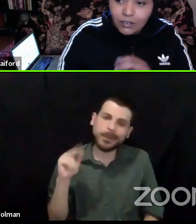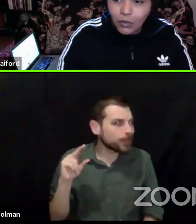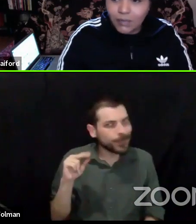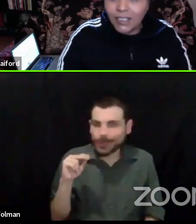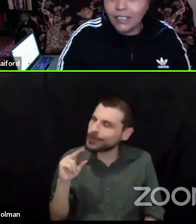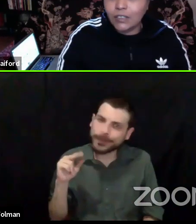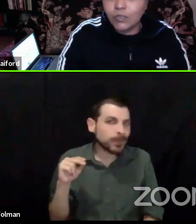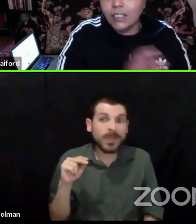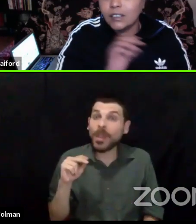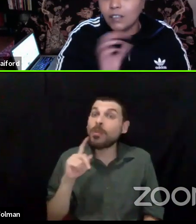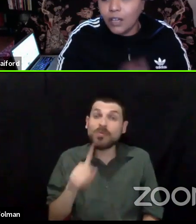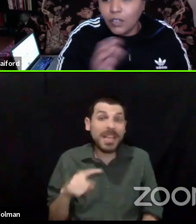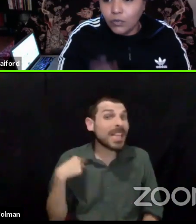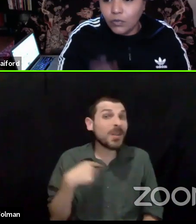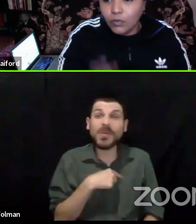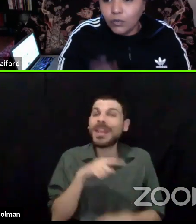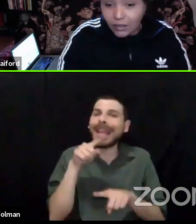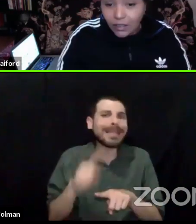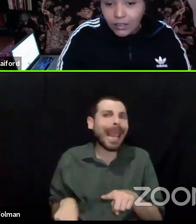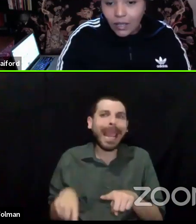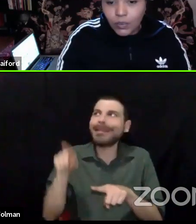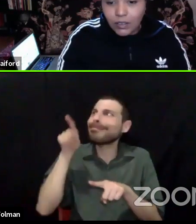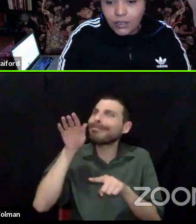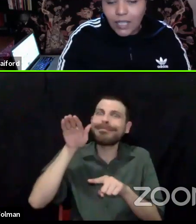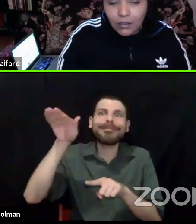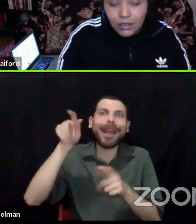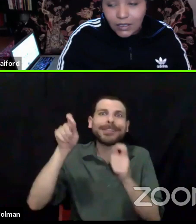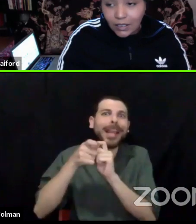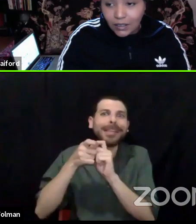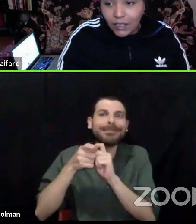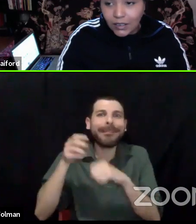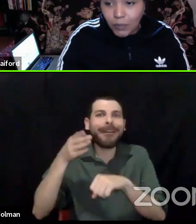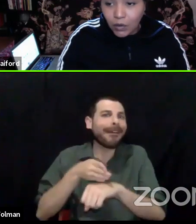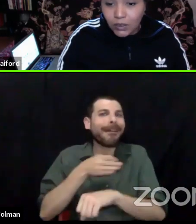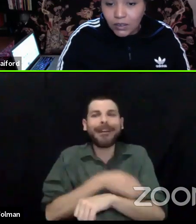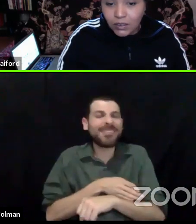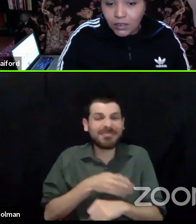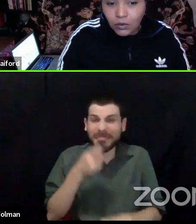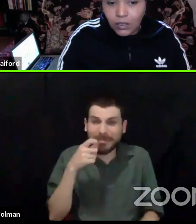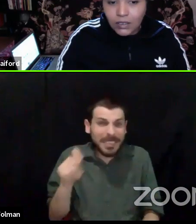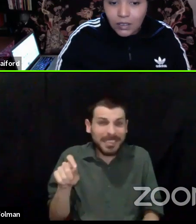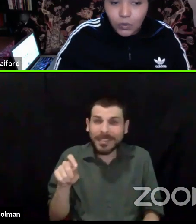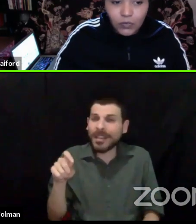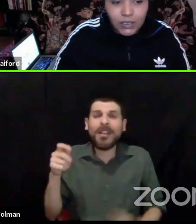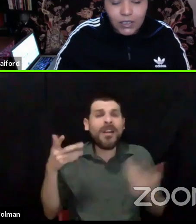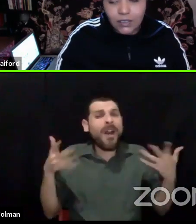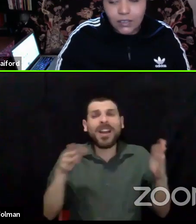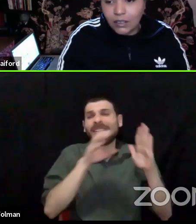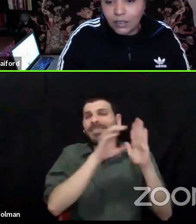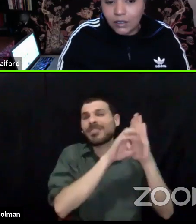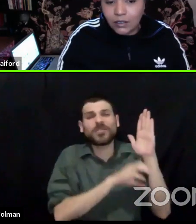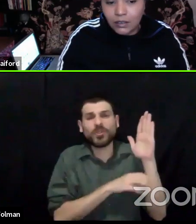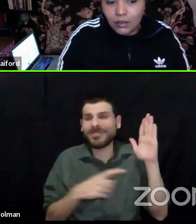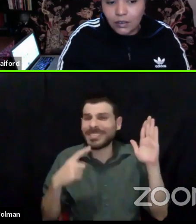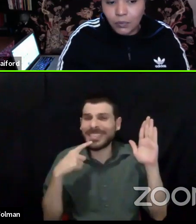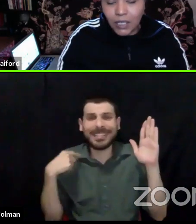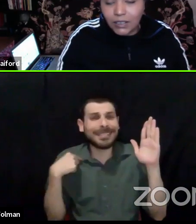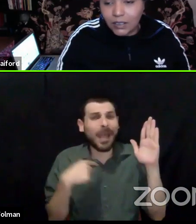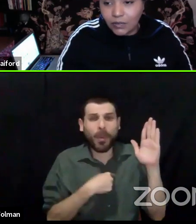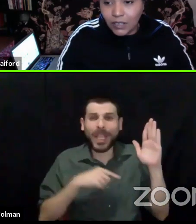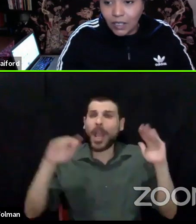You know what I'm saying? It's writ. It's on the record that we are entitled to second class powers. So until we facilitate